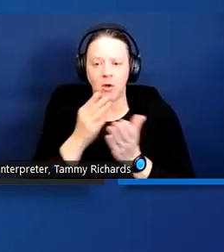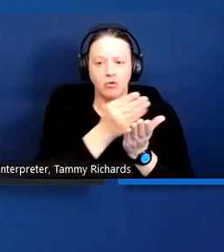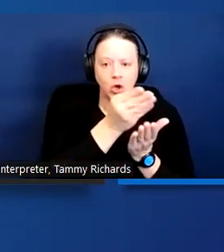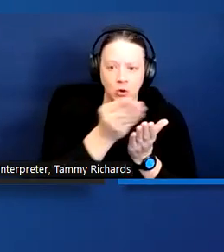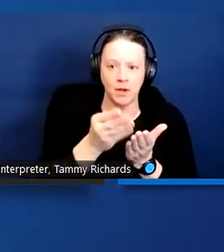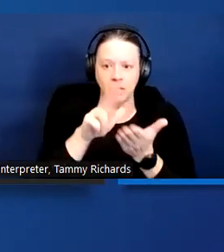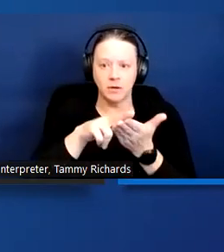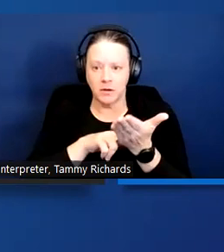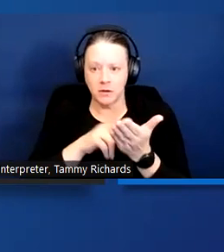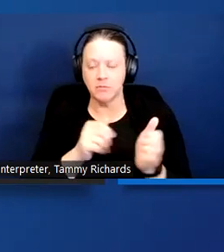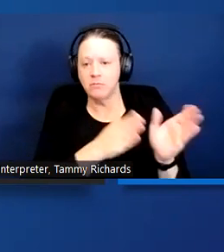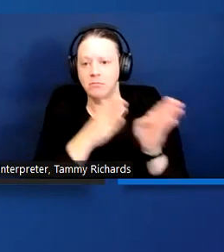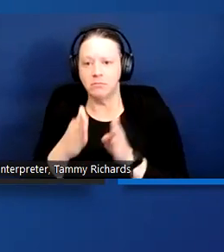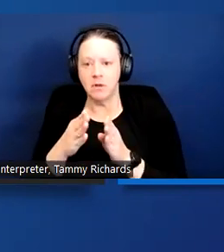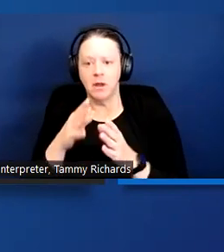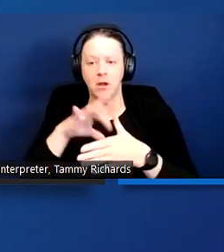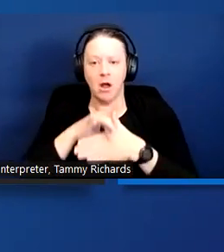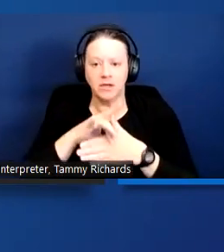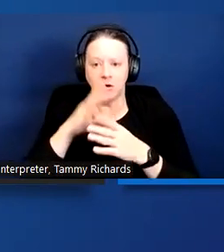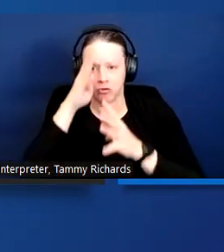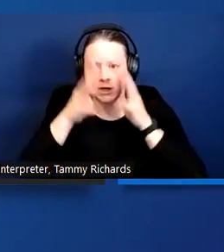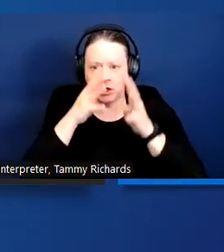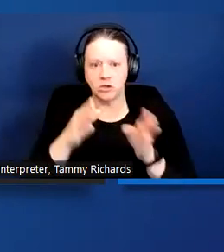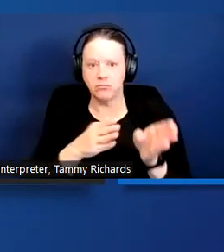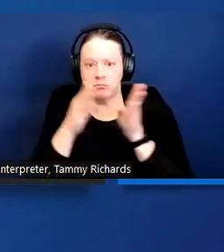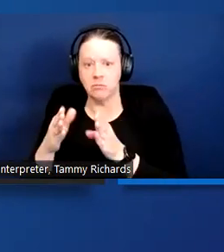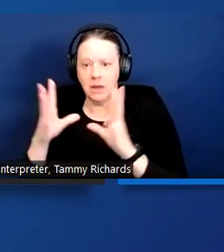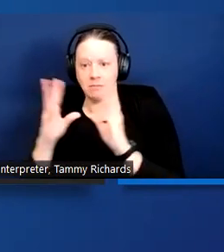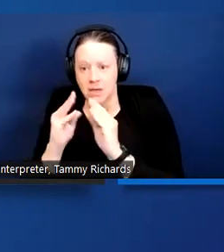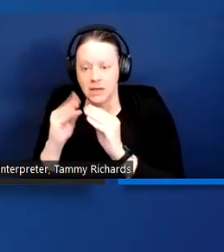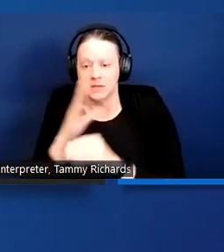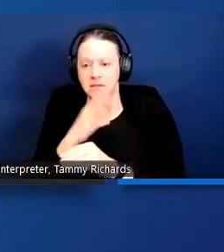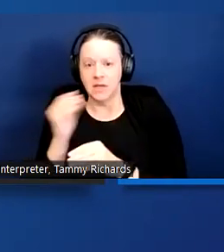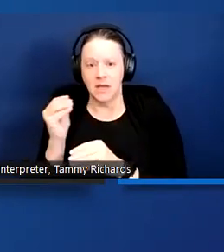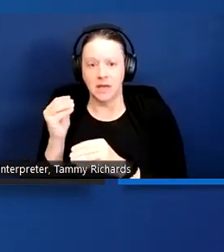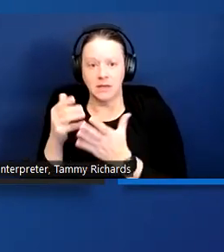creation, meetings, and even